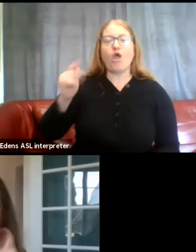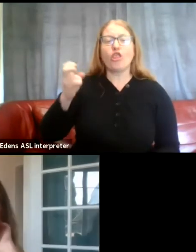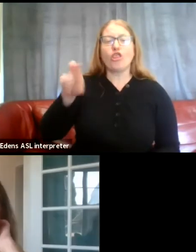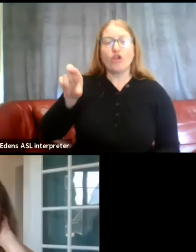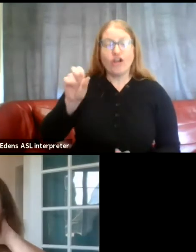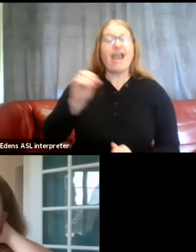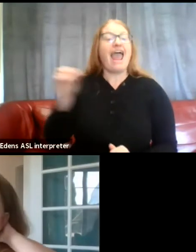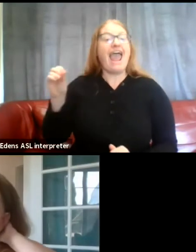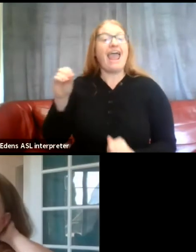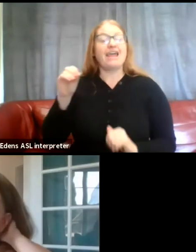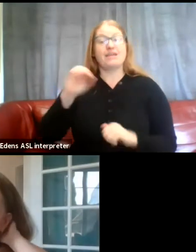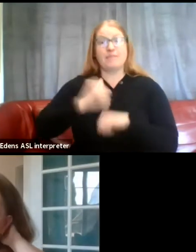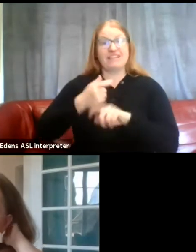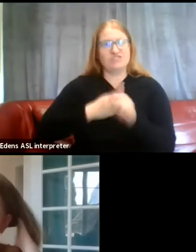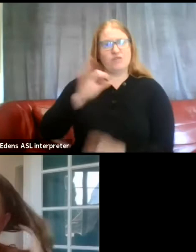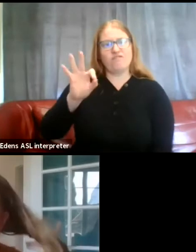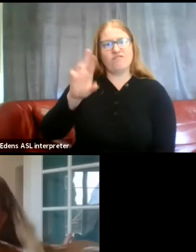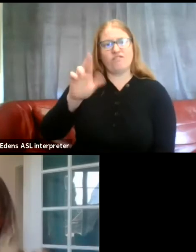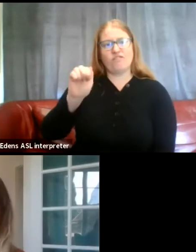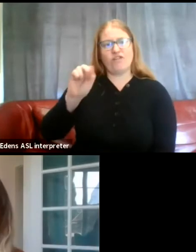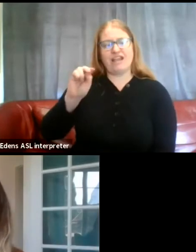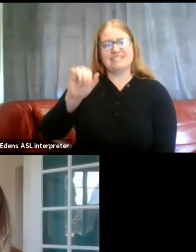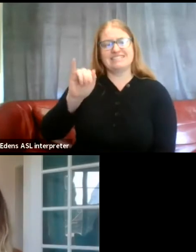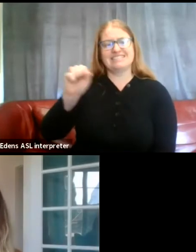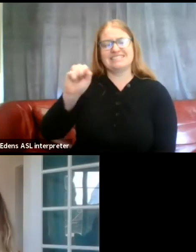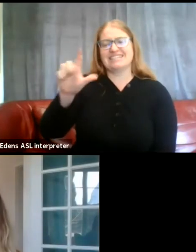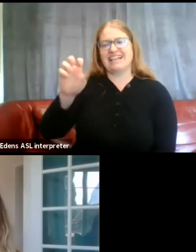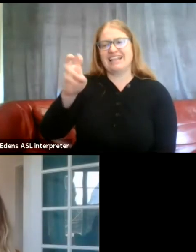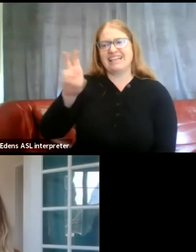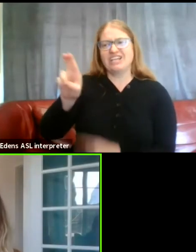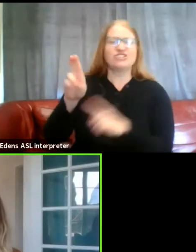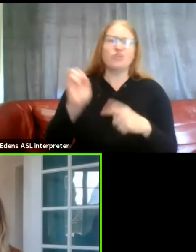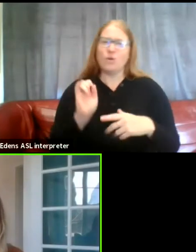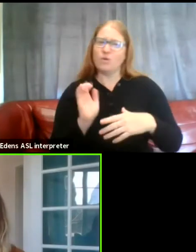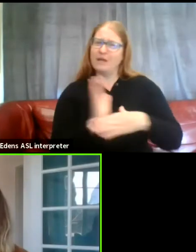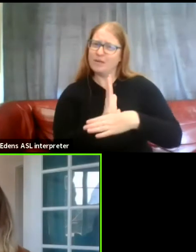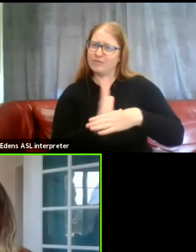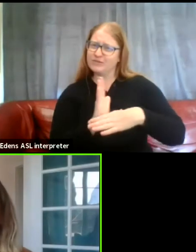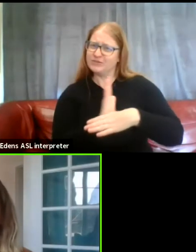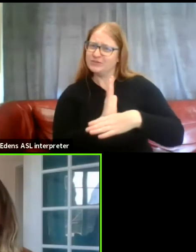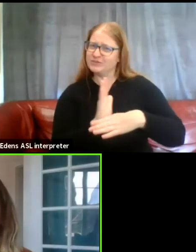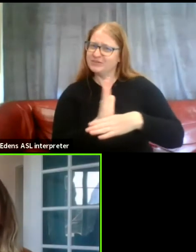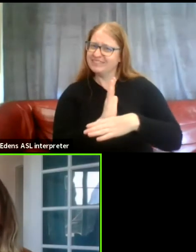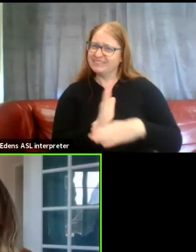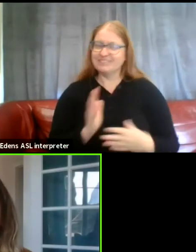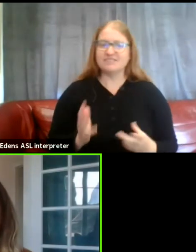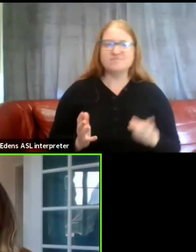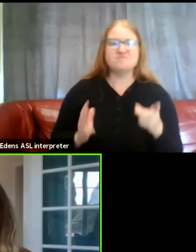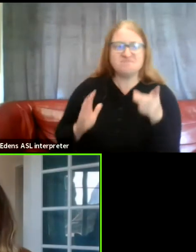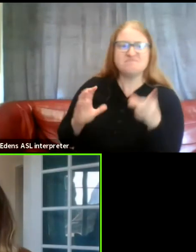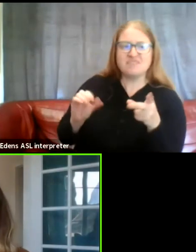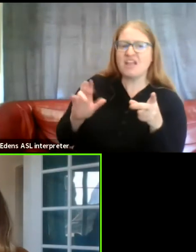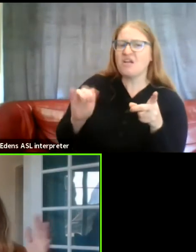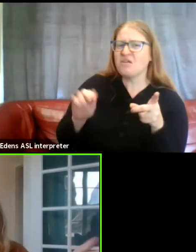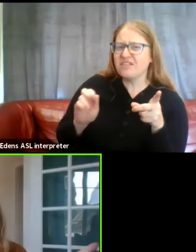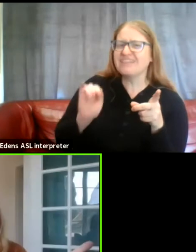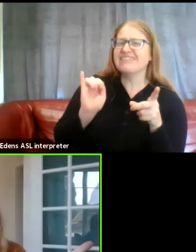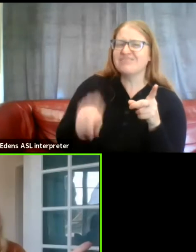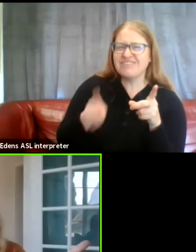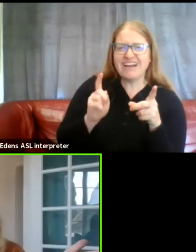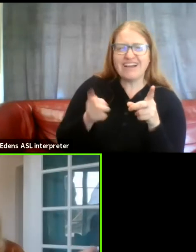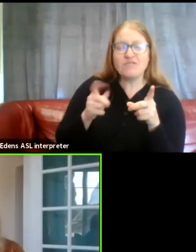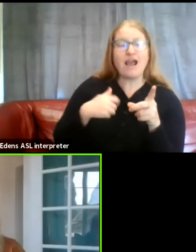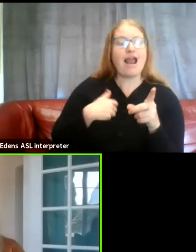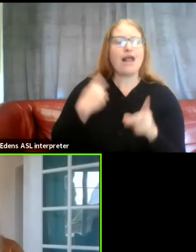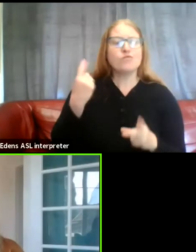like there's this in between category. Yes. And it makes me think, was that a